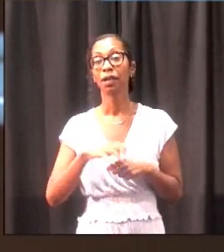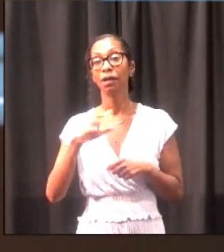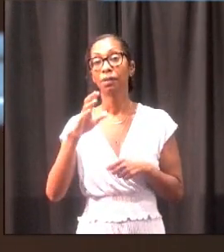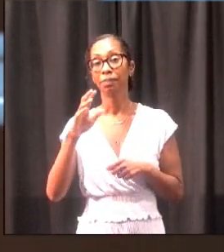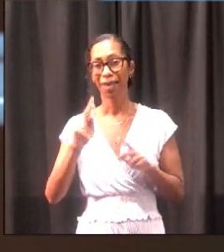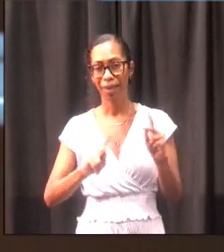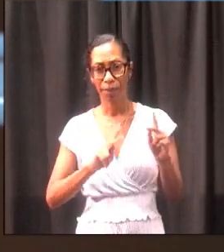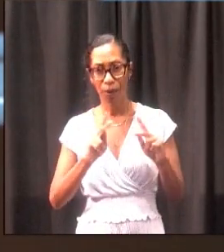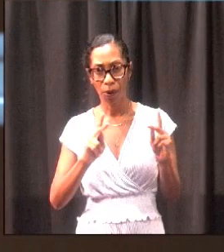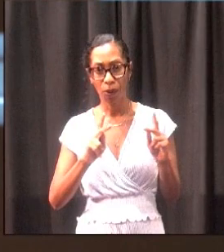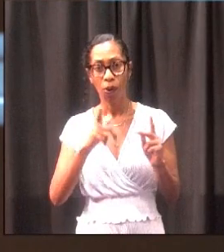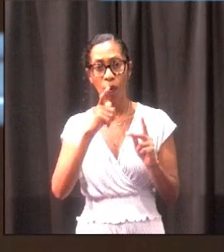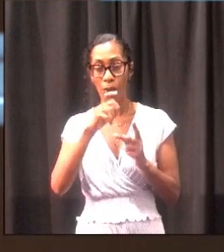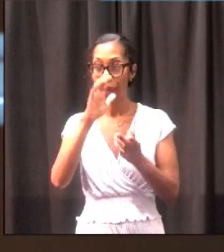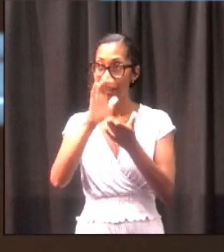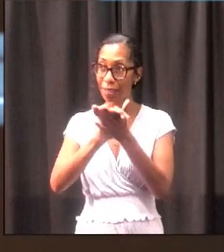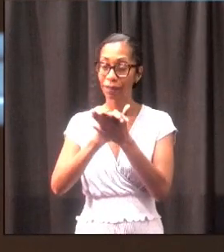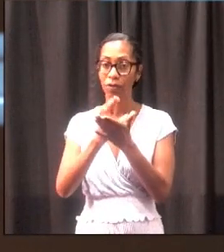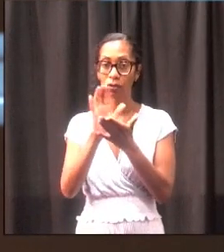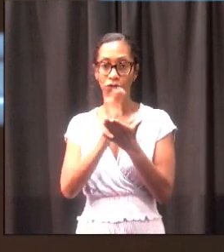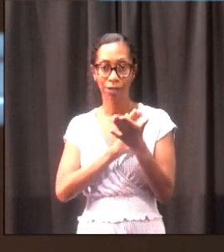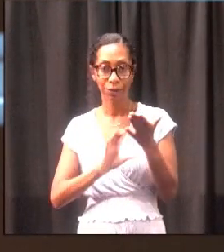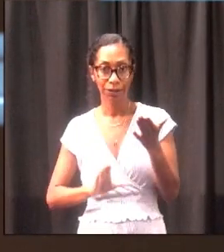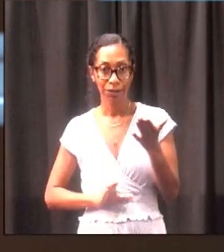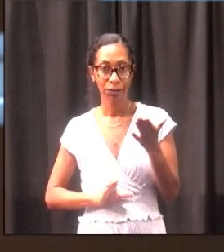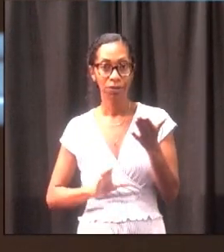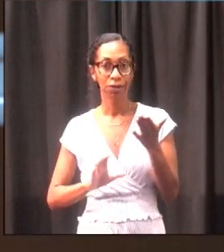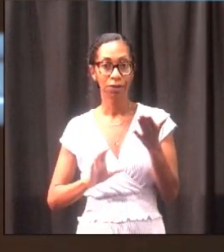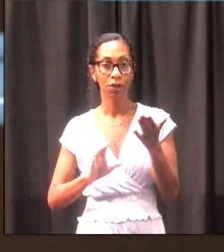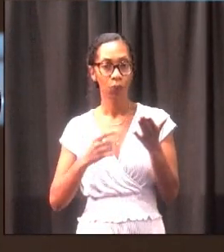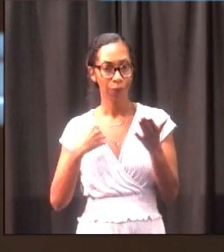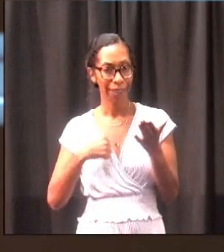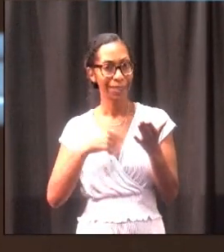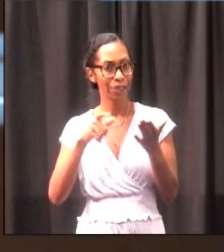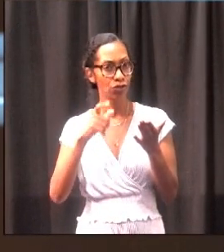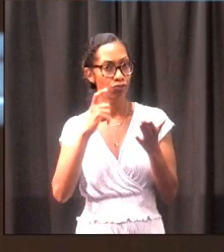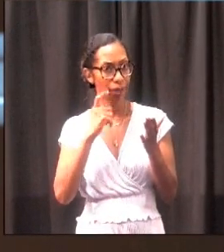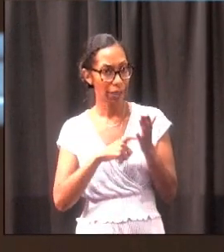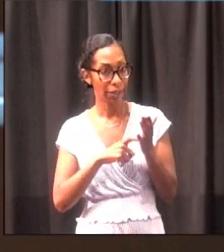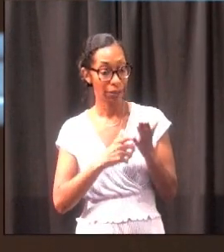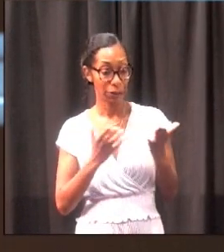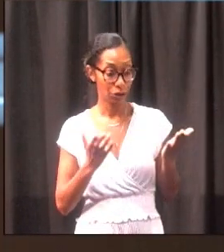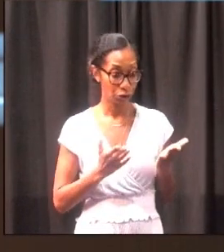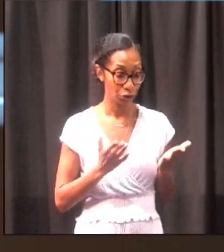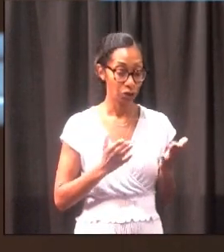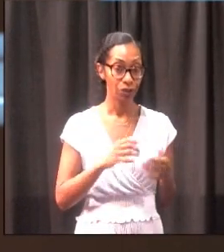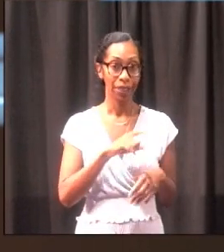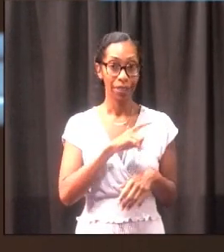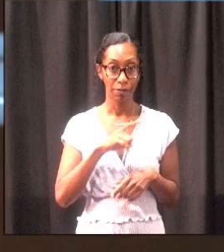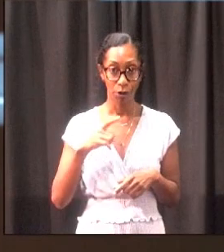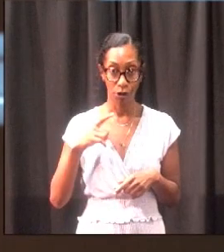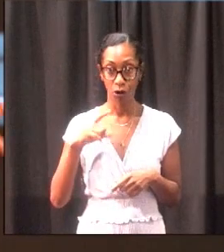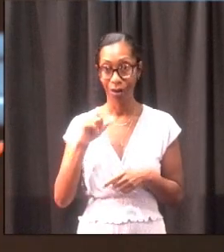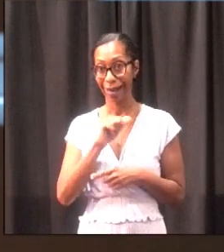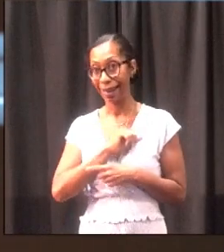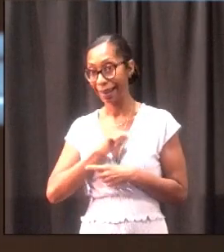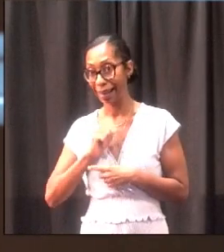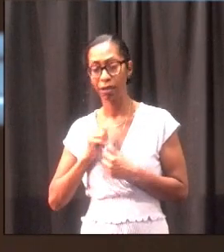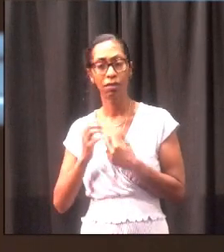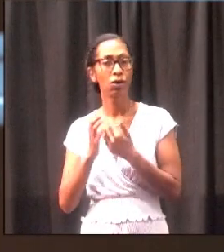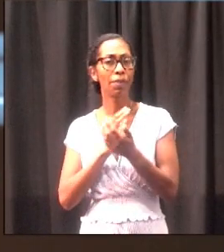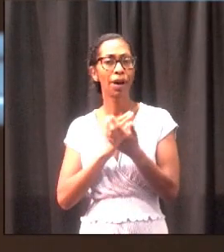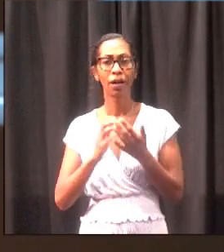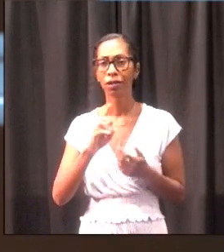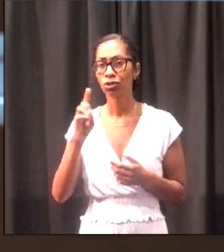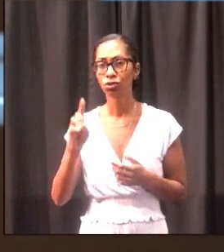God, those of us who are in the church, we need to recognize in Lilburn, in Atlanta, in Detroit, in New York, wherever you might be, you